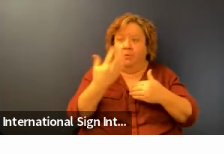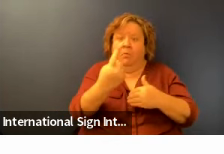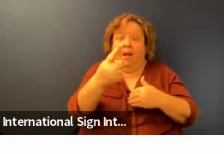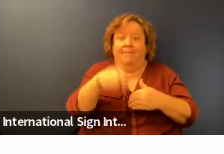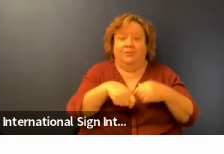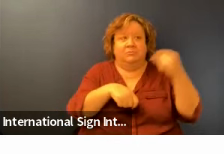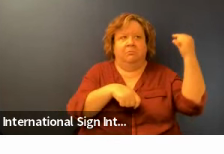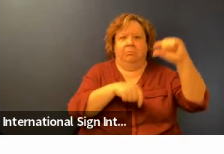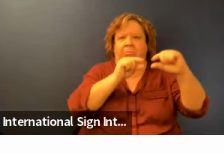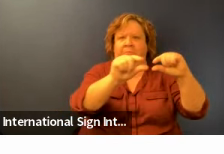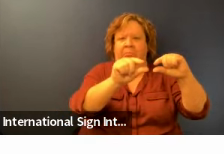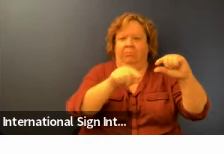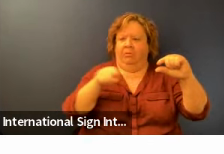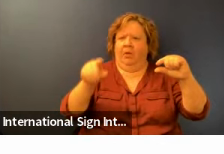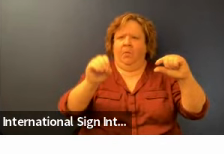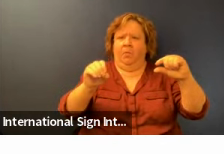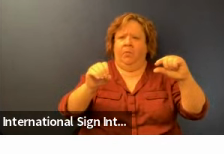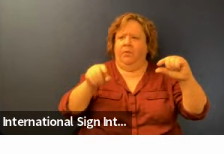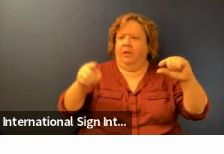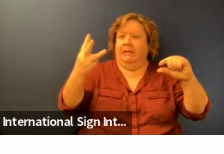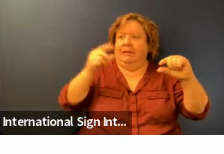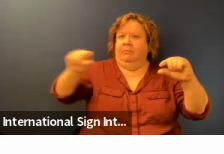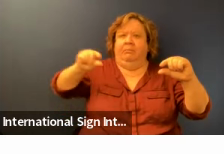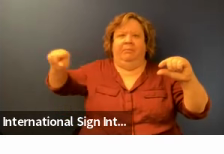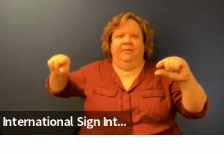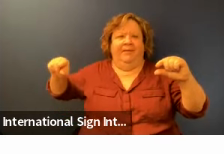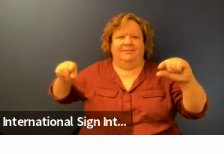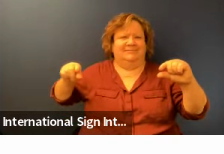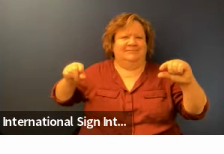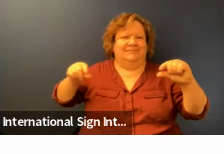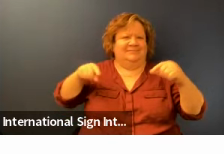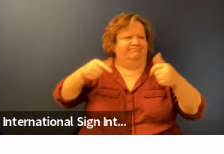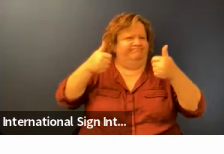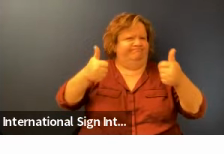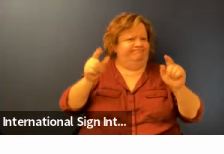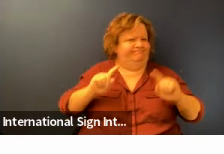community-based, county-based agencies that have